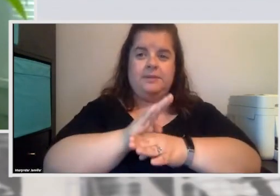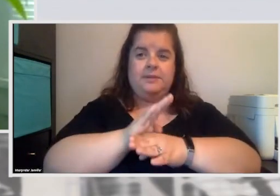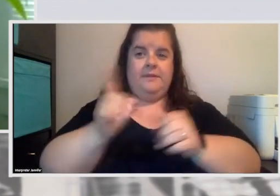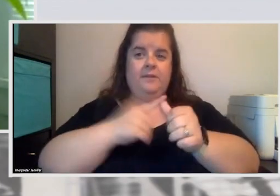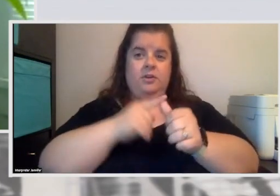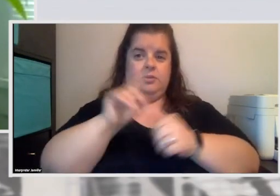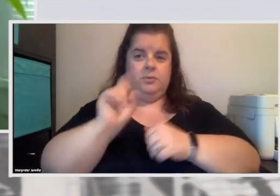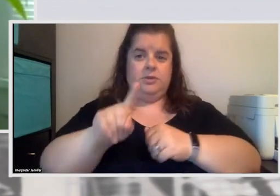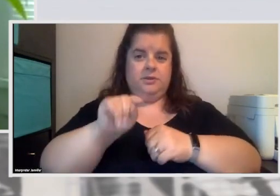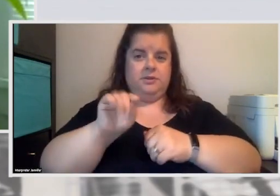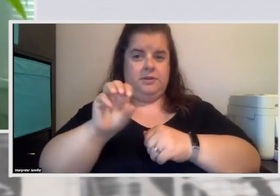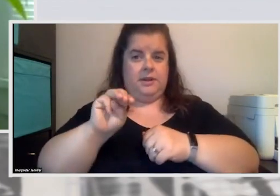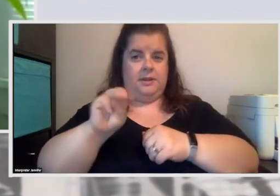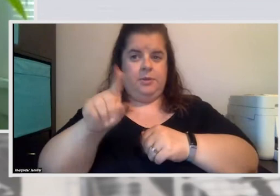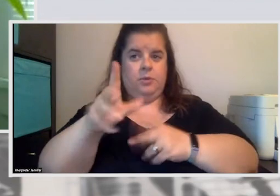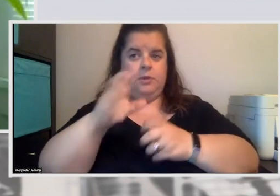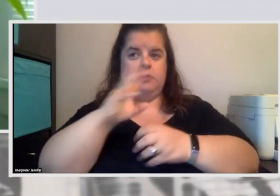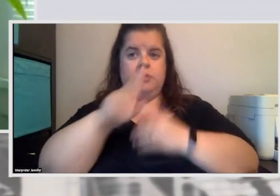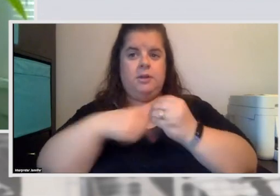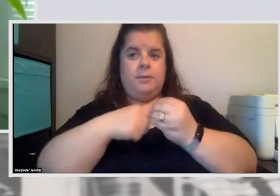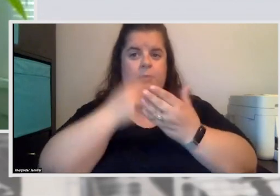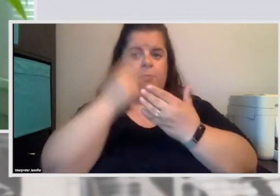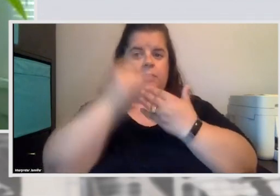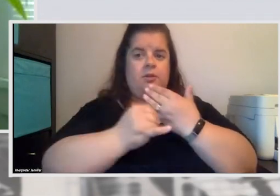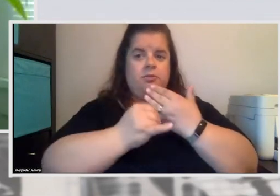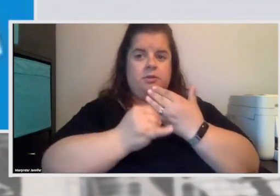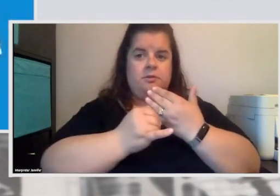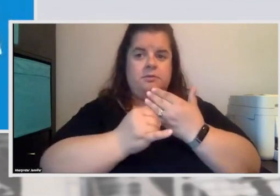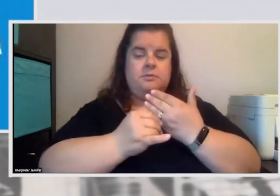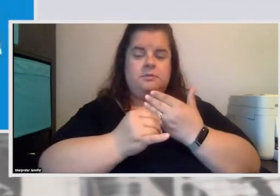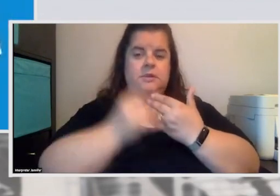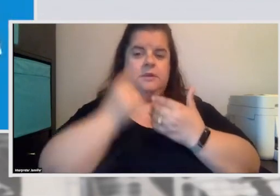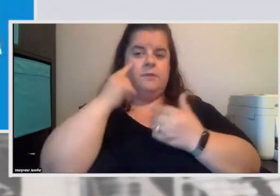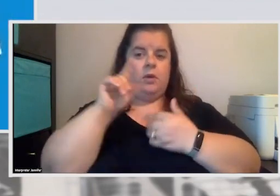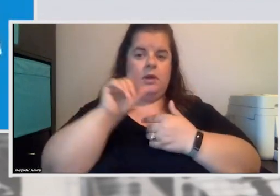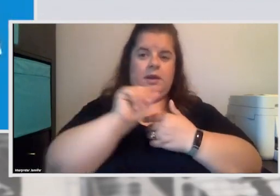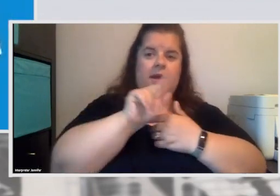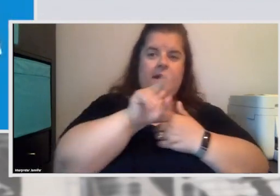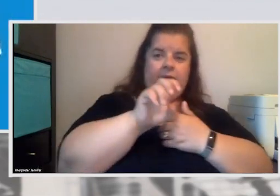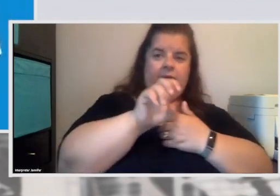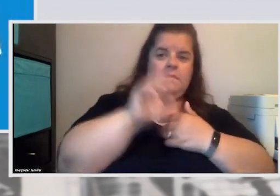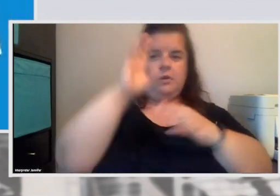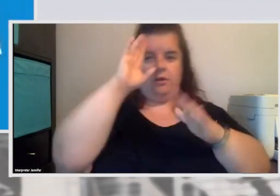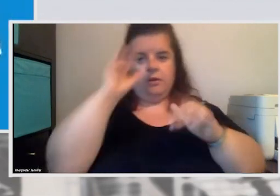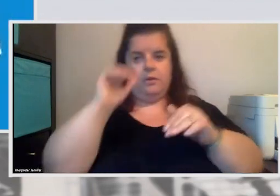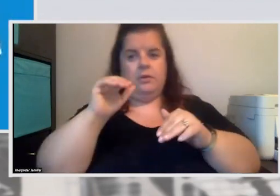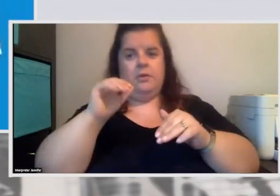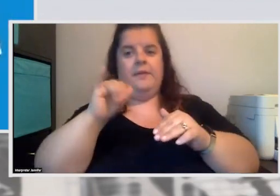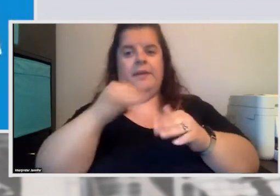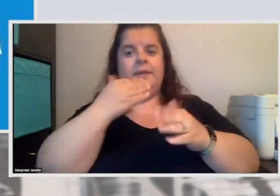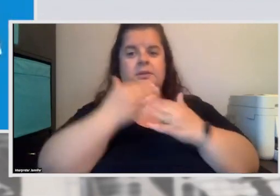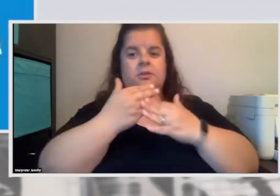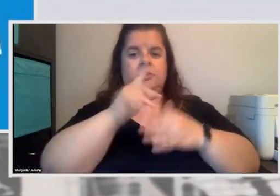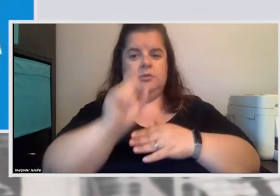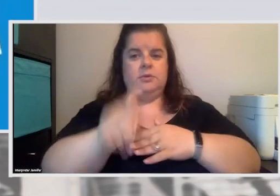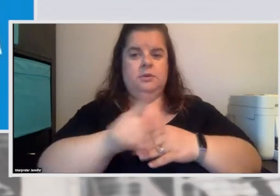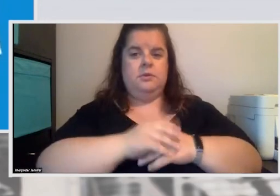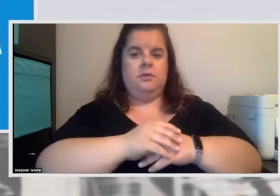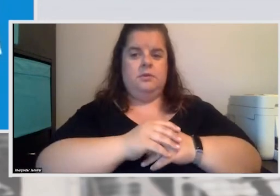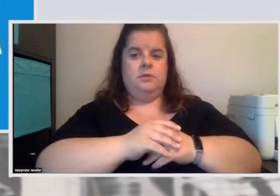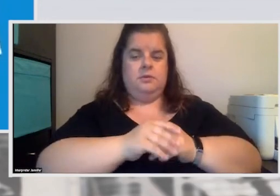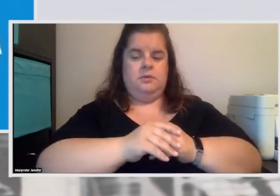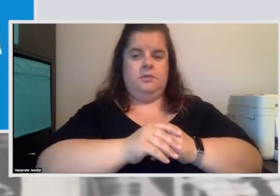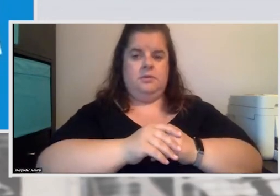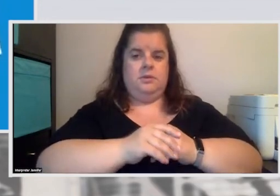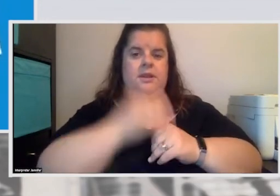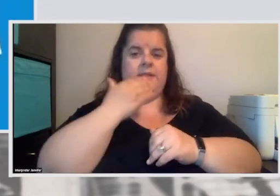or Tom, you want to talk about project selection for Avenues of Hope? Yeah, no, I appreciate that very much, and it's a great question, and thank you, Mr. Love,